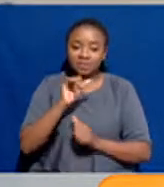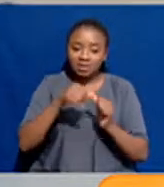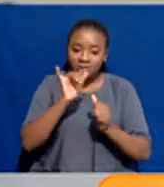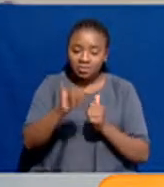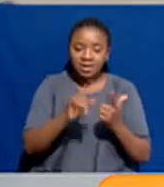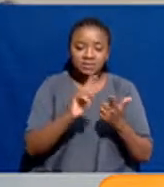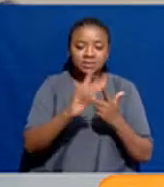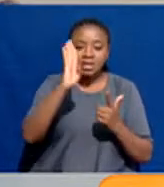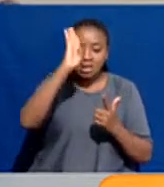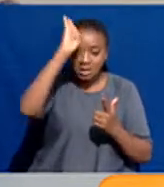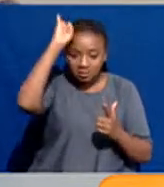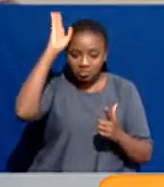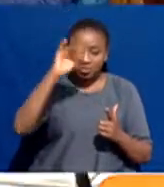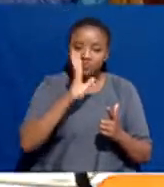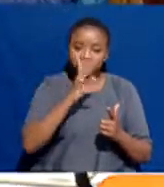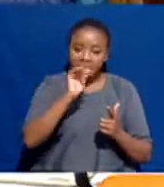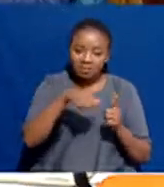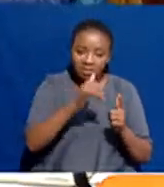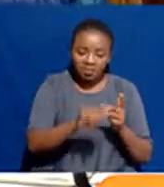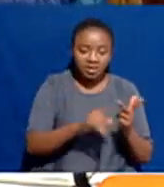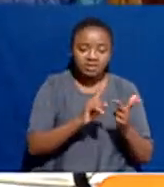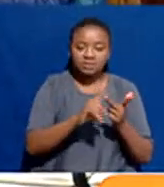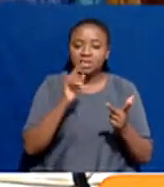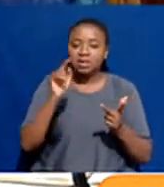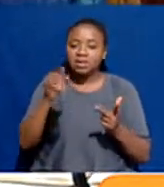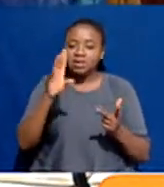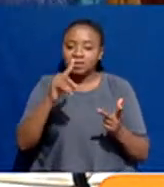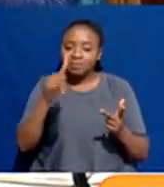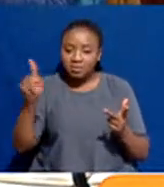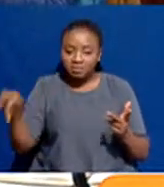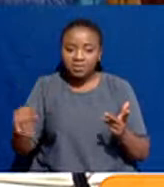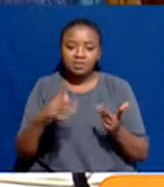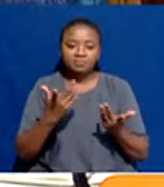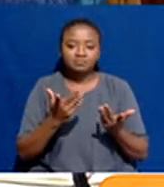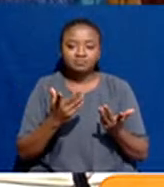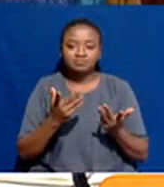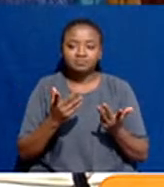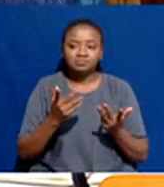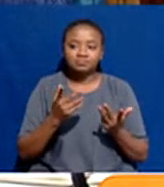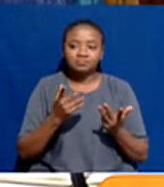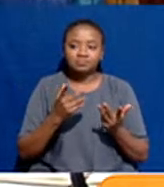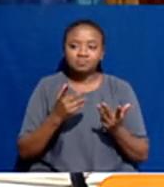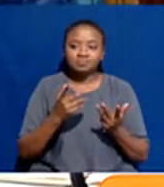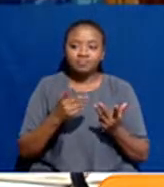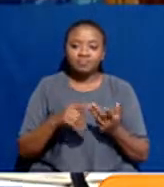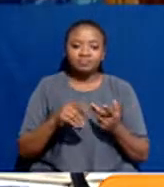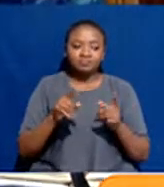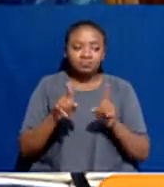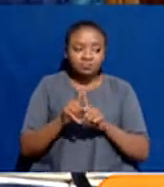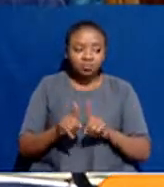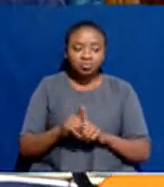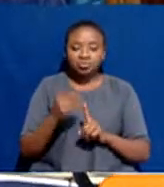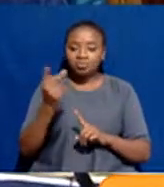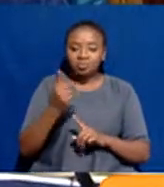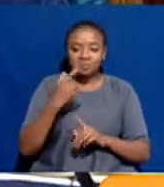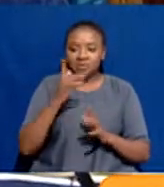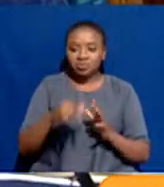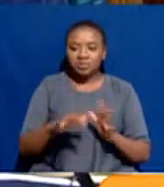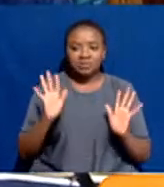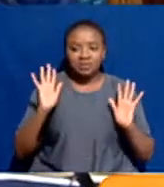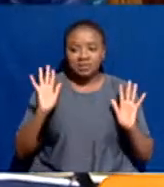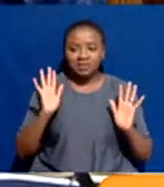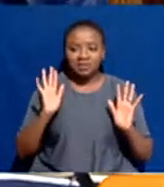can speak about it. The DPP, you know, yeah. Can speak about it and say, this is it,